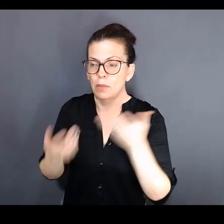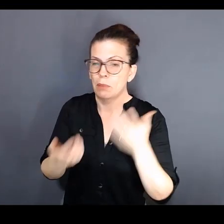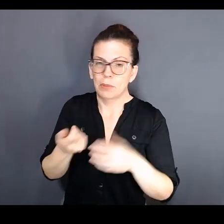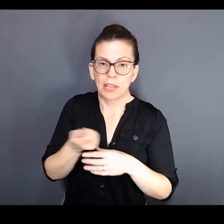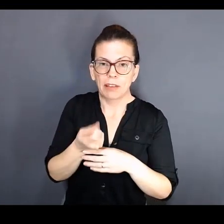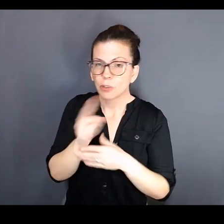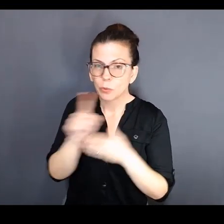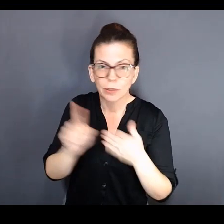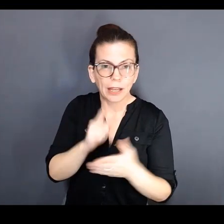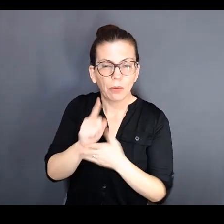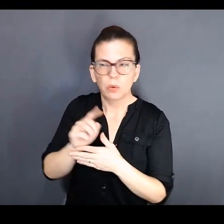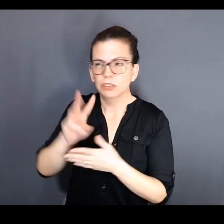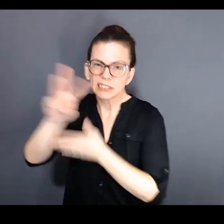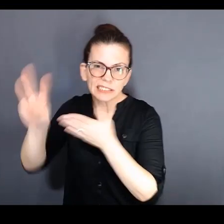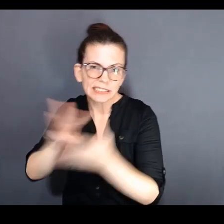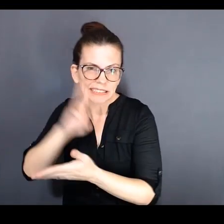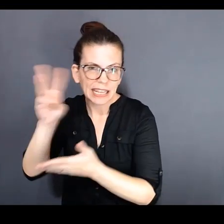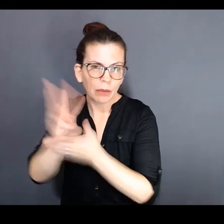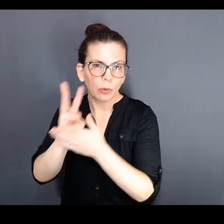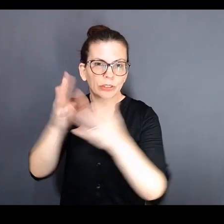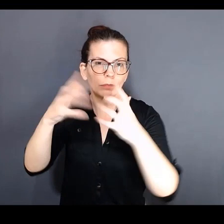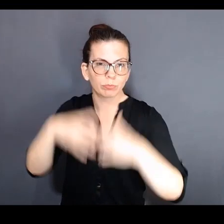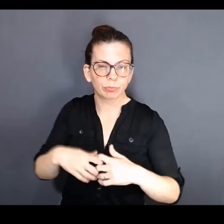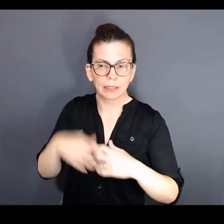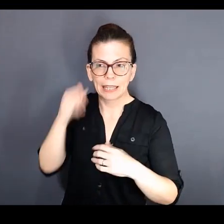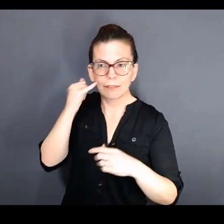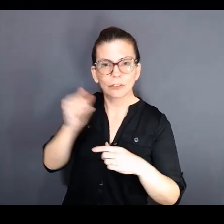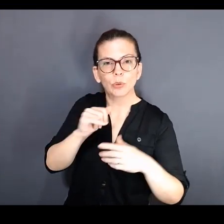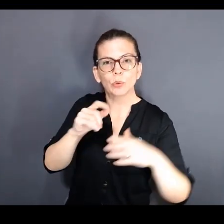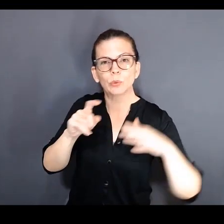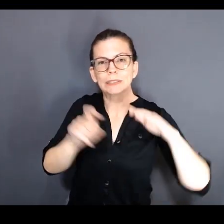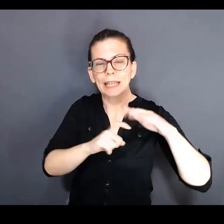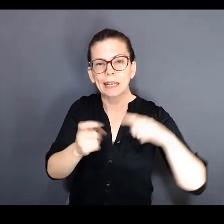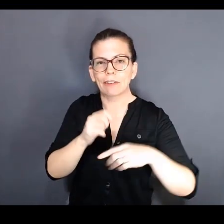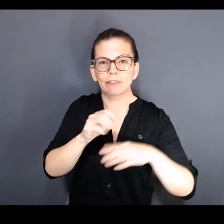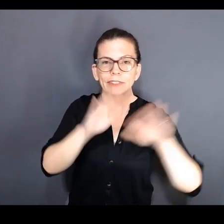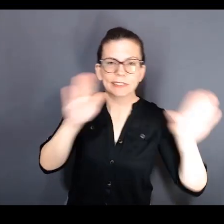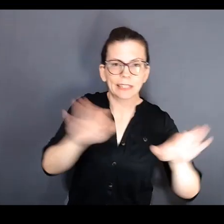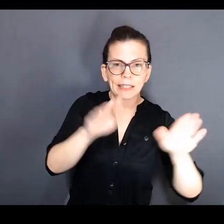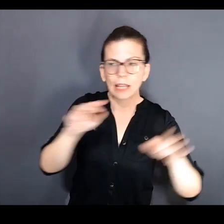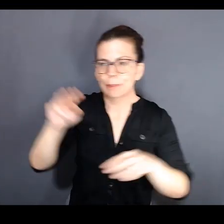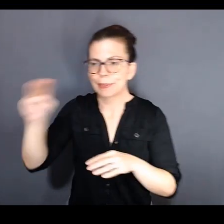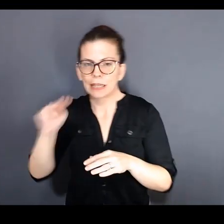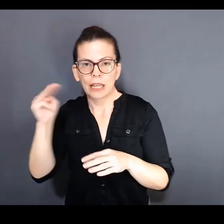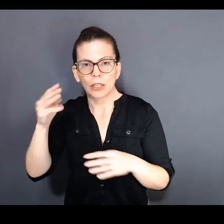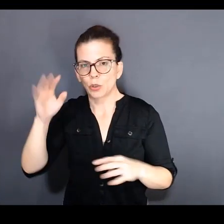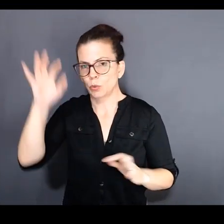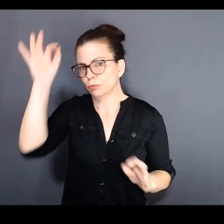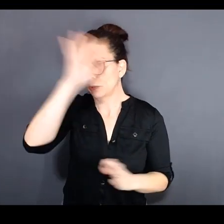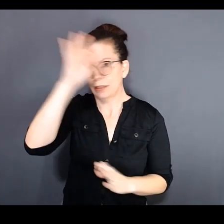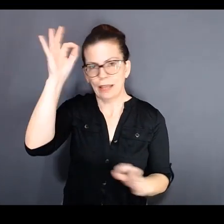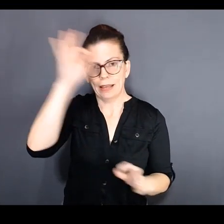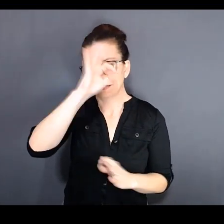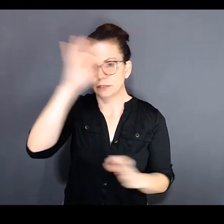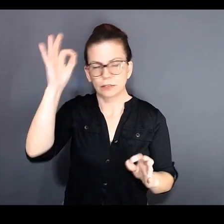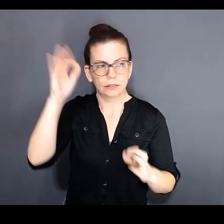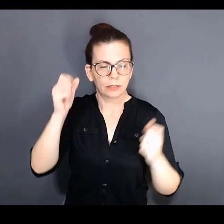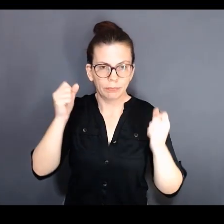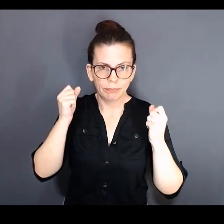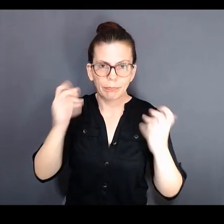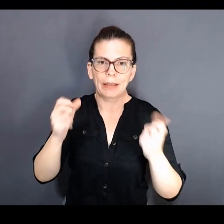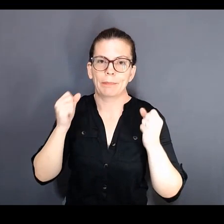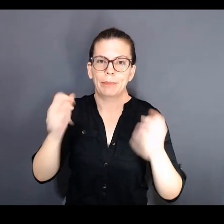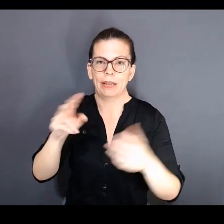come up even for a couple of hours or 6 hours and they go down. And if you're scanning every Sunday or every Monday, you won't even realize